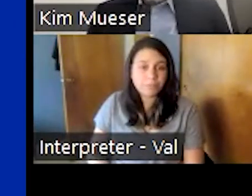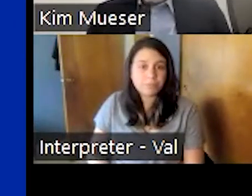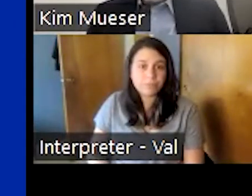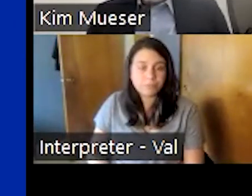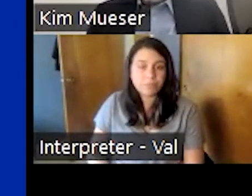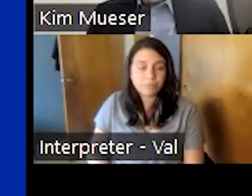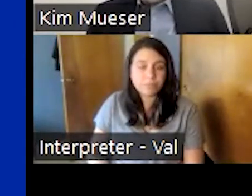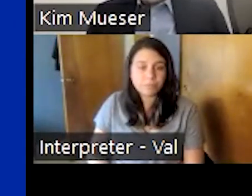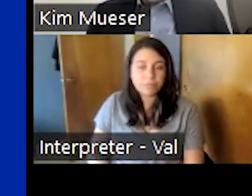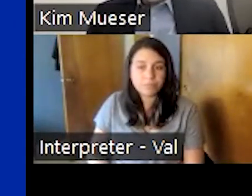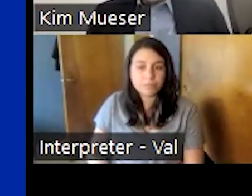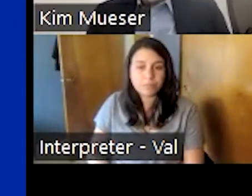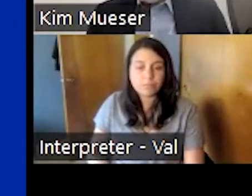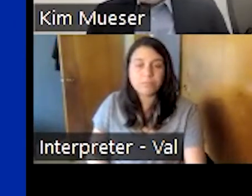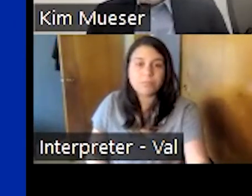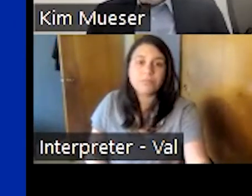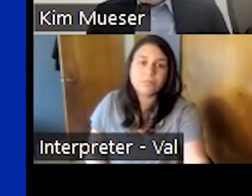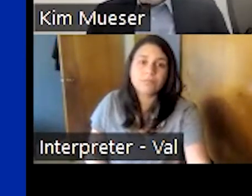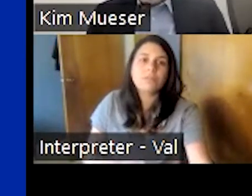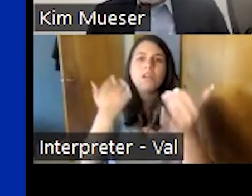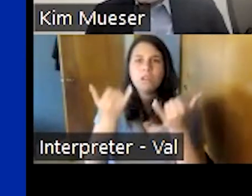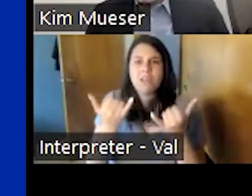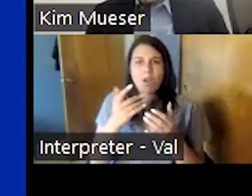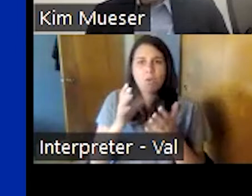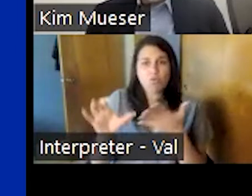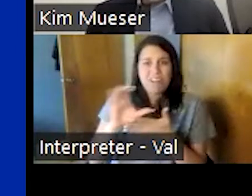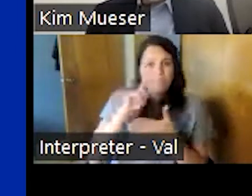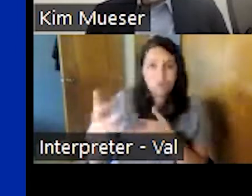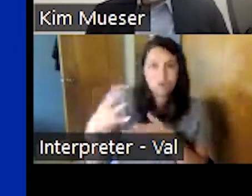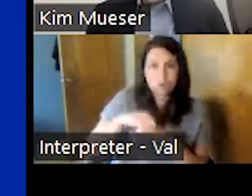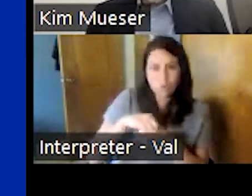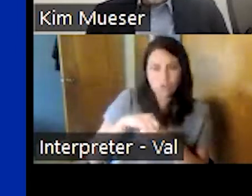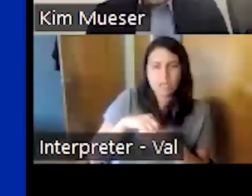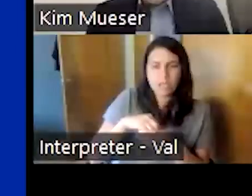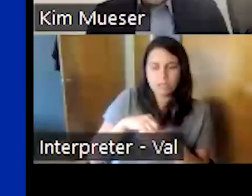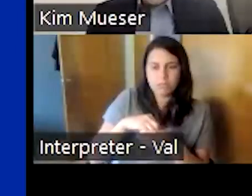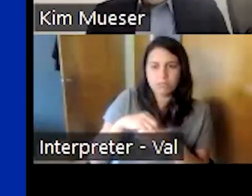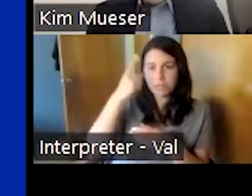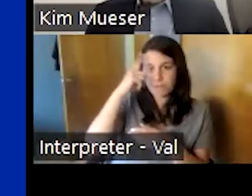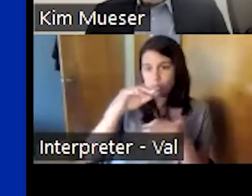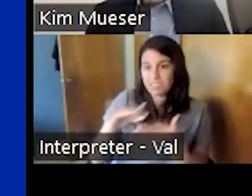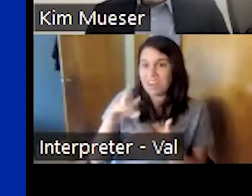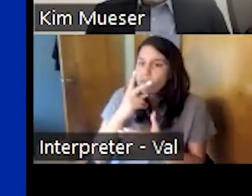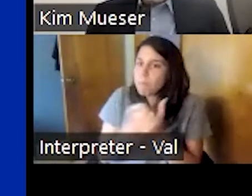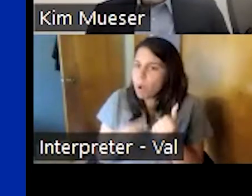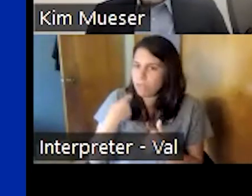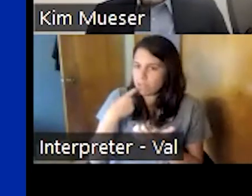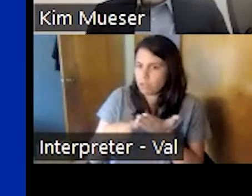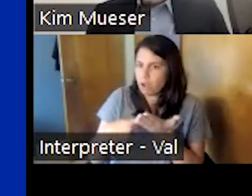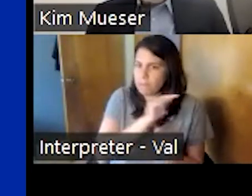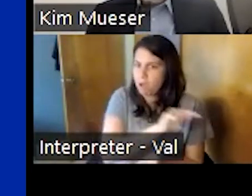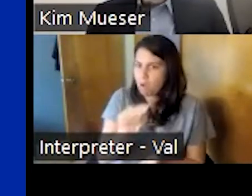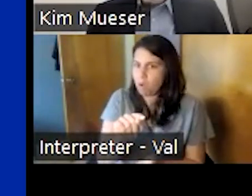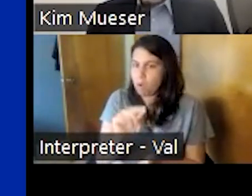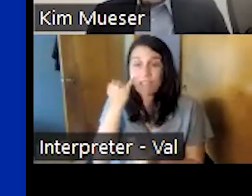To talk just a little bit about the inclusion criteria, and this is inclusion criteria for both of these studies. In order to be in either